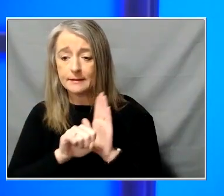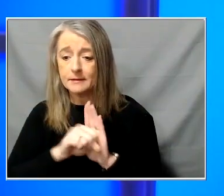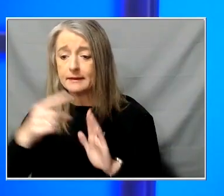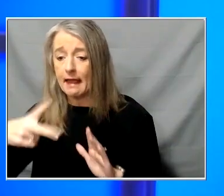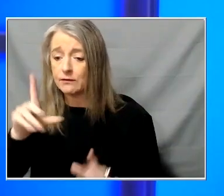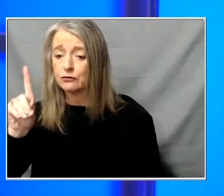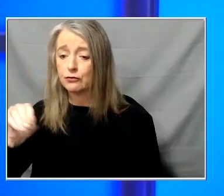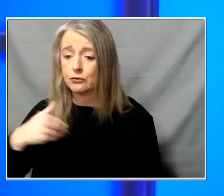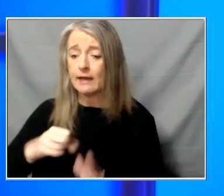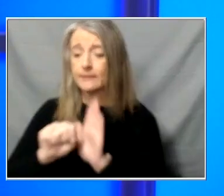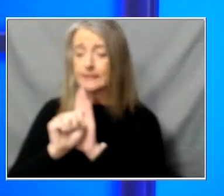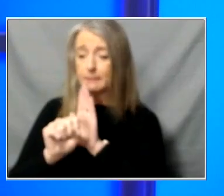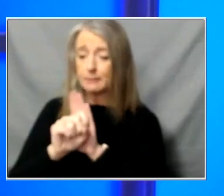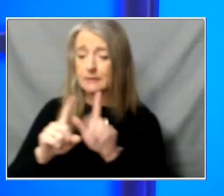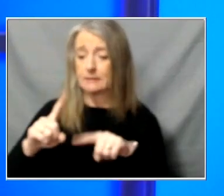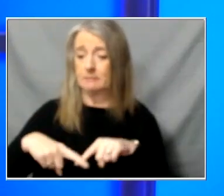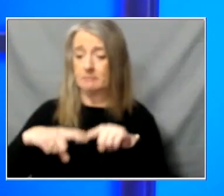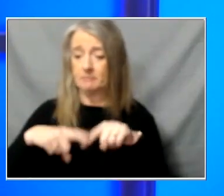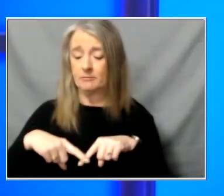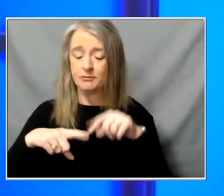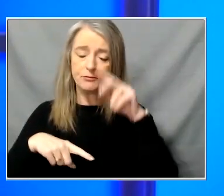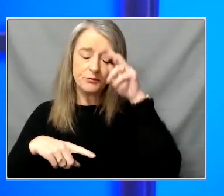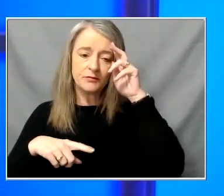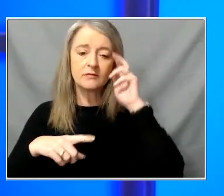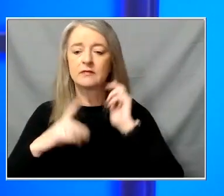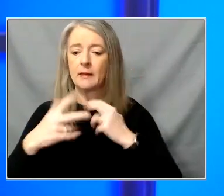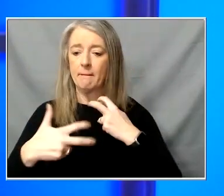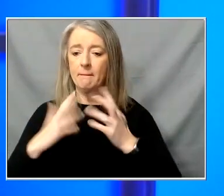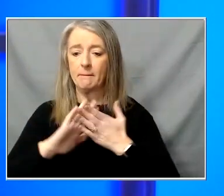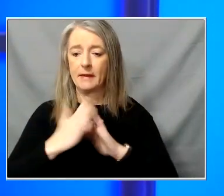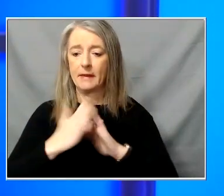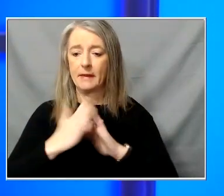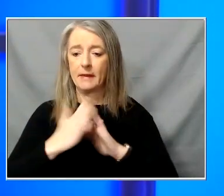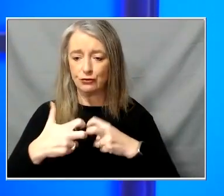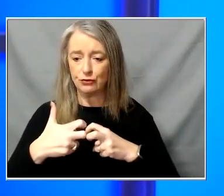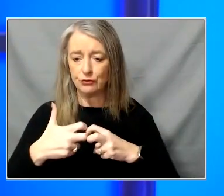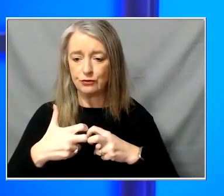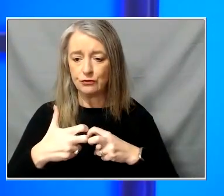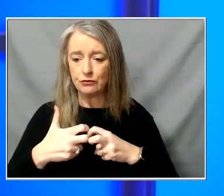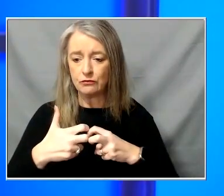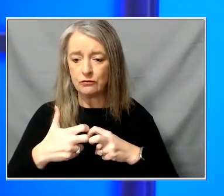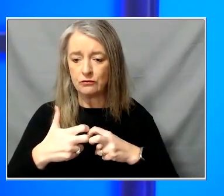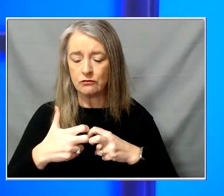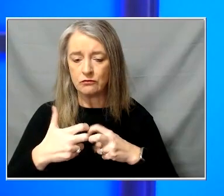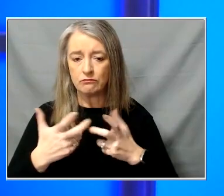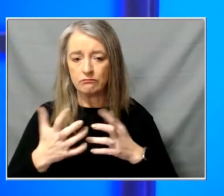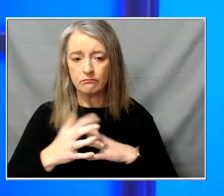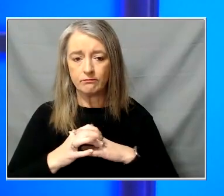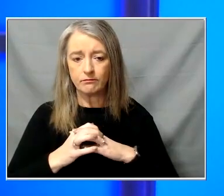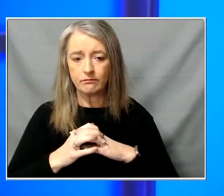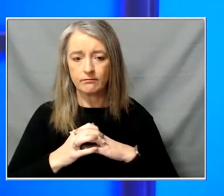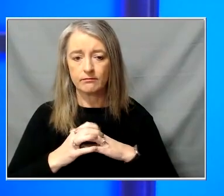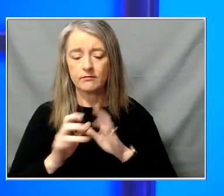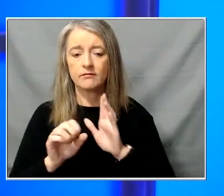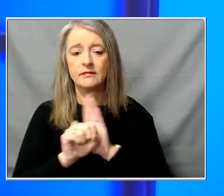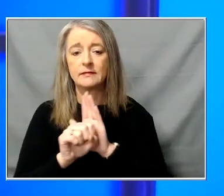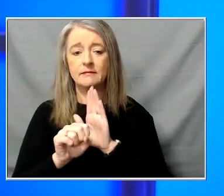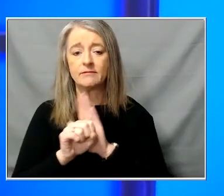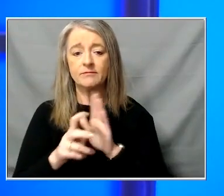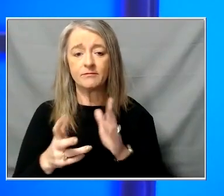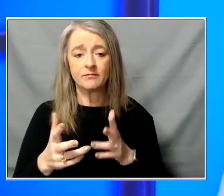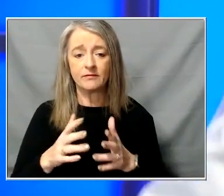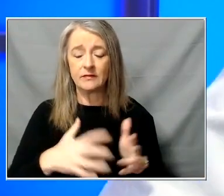from their gallstones. So they become an issue once they become an issue for people. That symptomatic gallstones, that could be